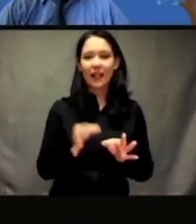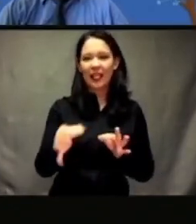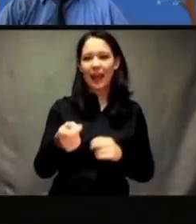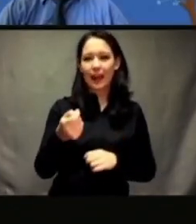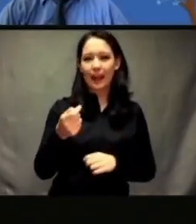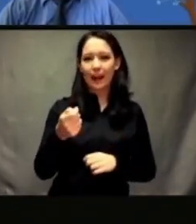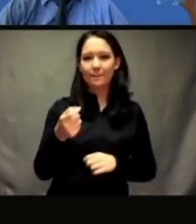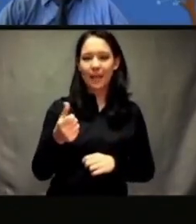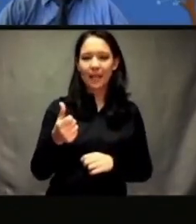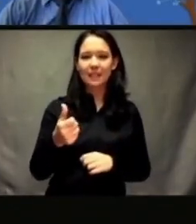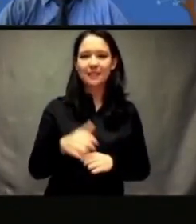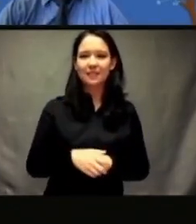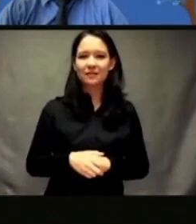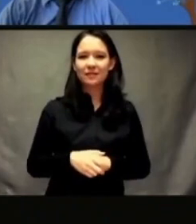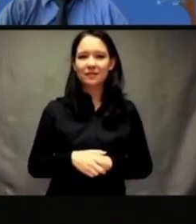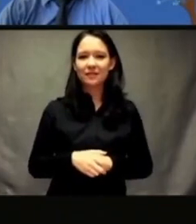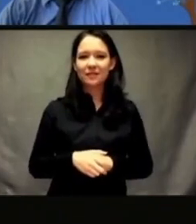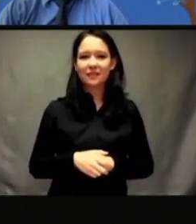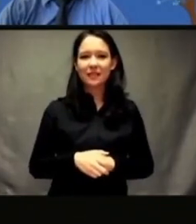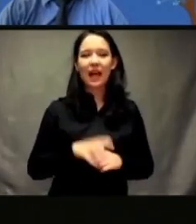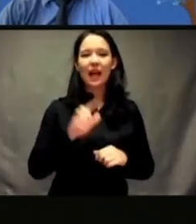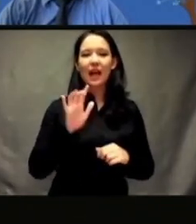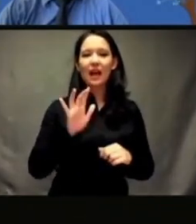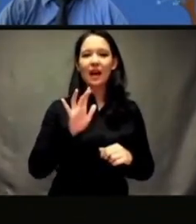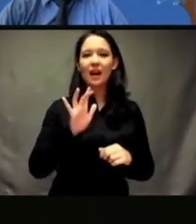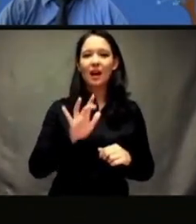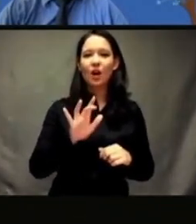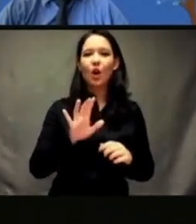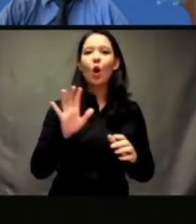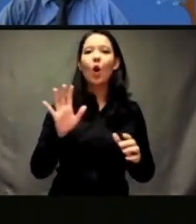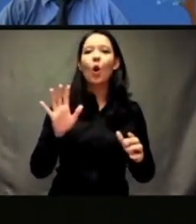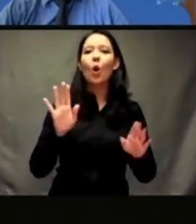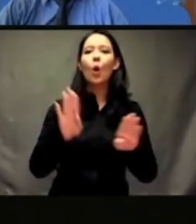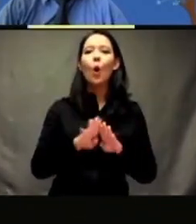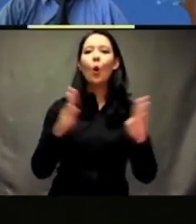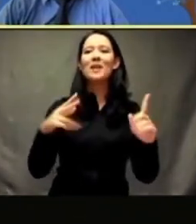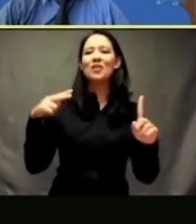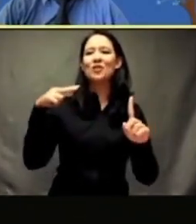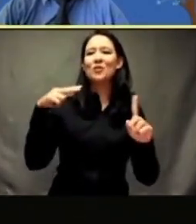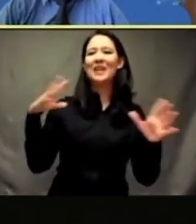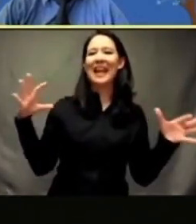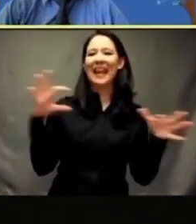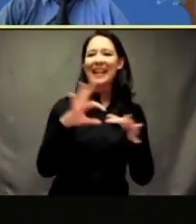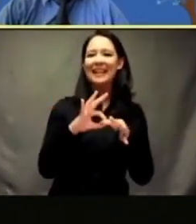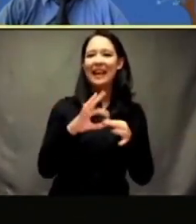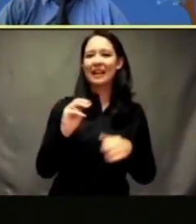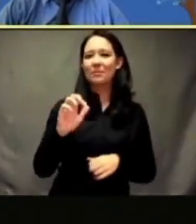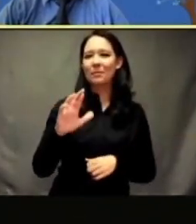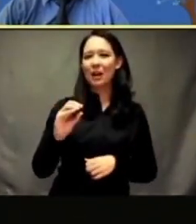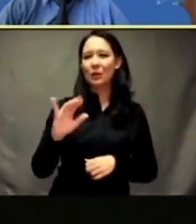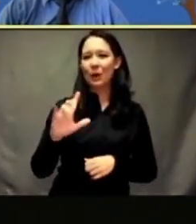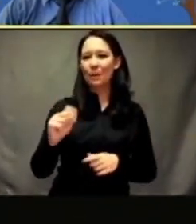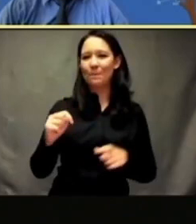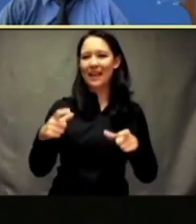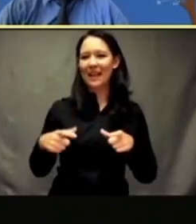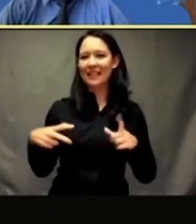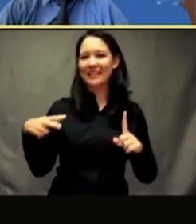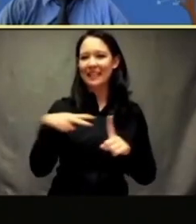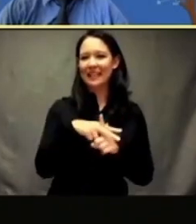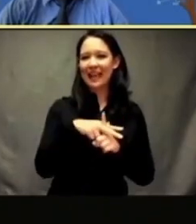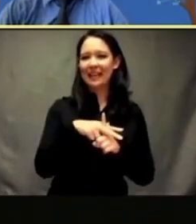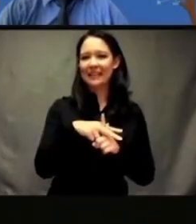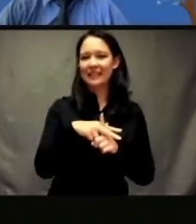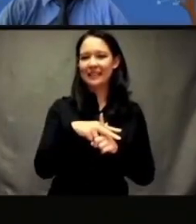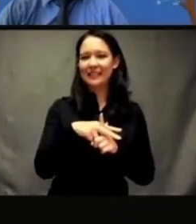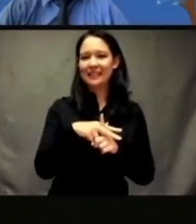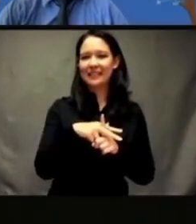Okay, but I think you have to open it so you can connect the microbit to it Oh, that's right. You're right. and Okay, so close the let me see and